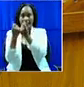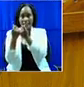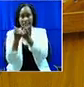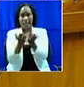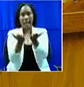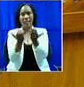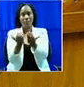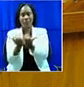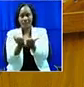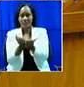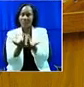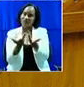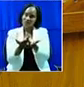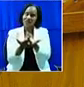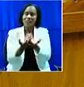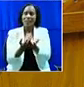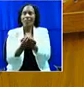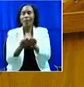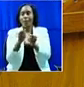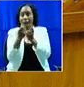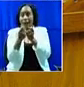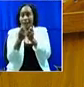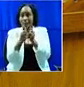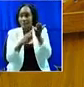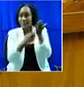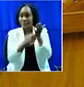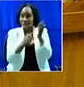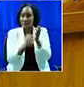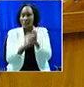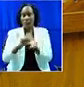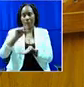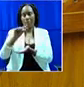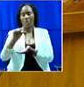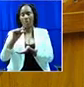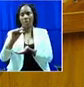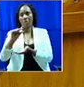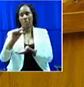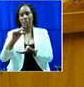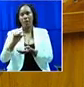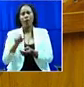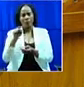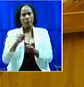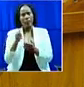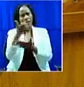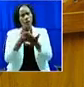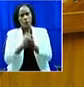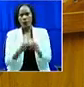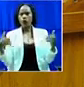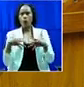in revenue collection. This economic shock is unprecedented in our